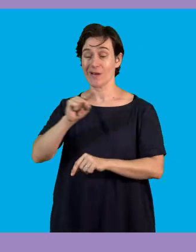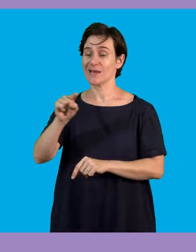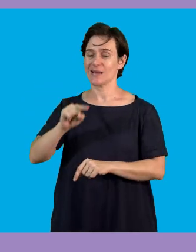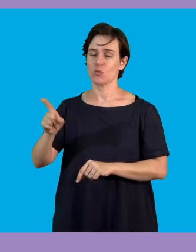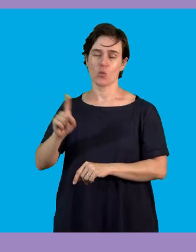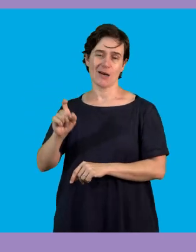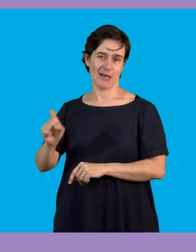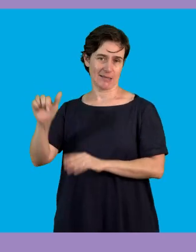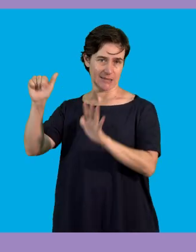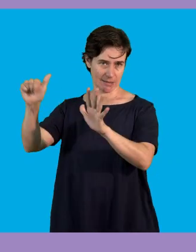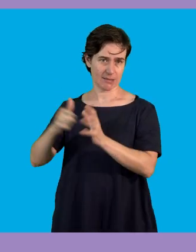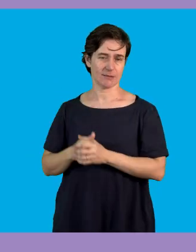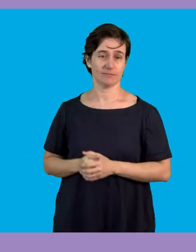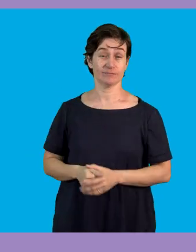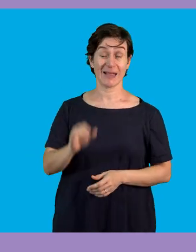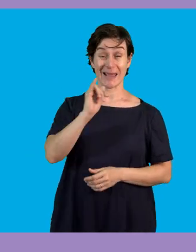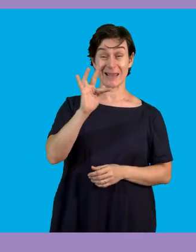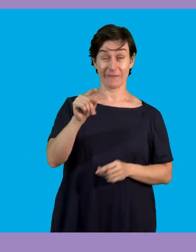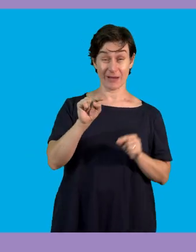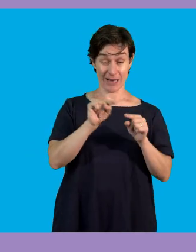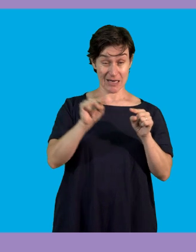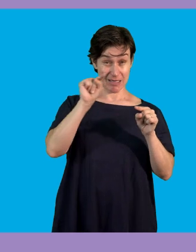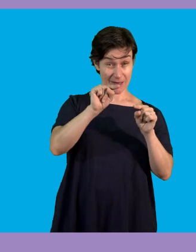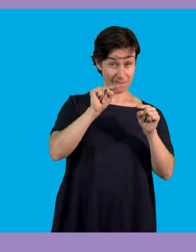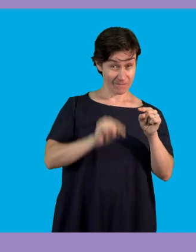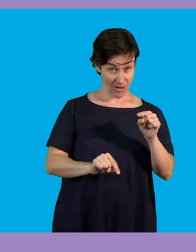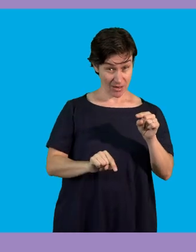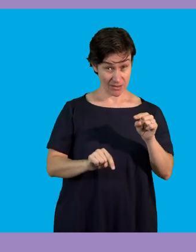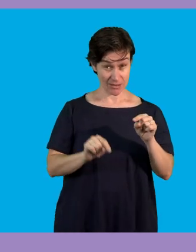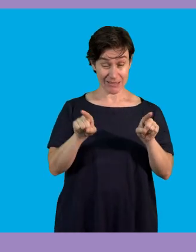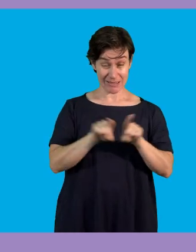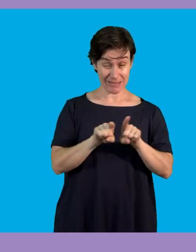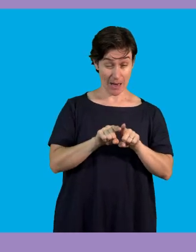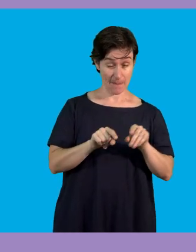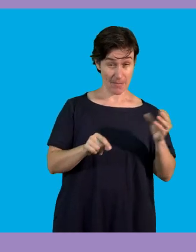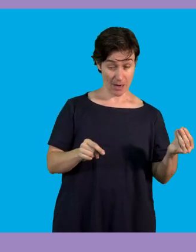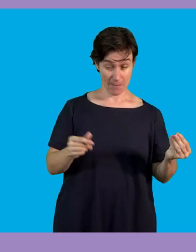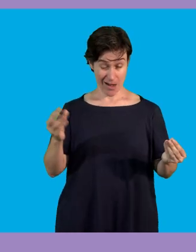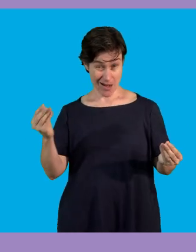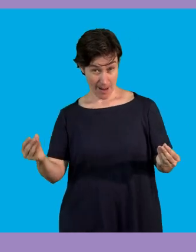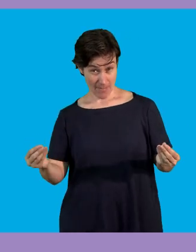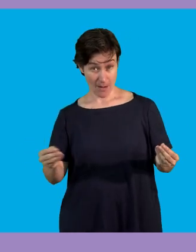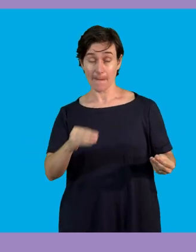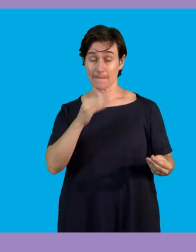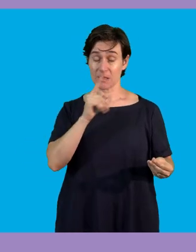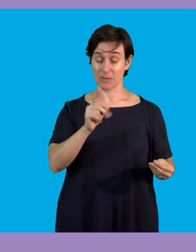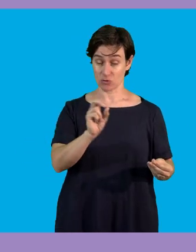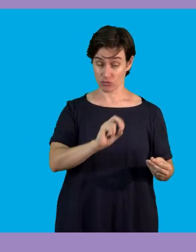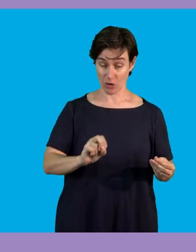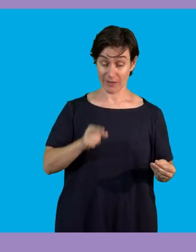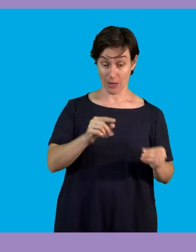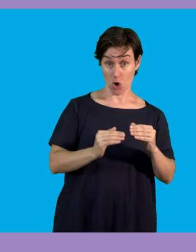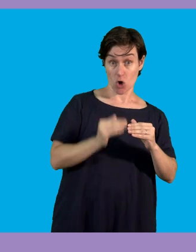to the exponent 6. And when dividing terms with the same base, write down the base